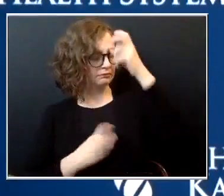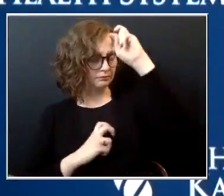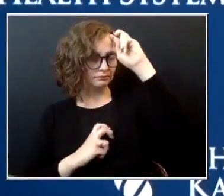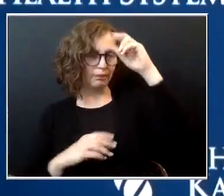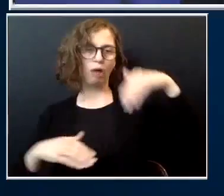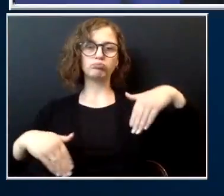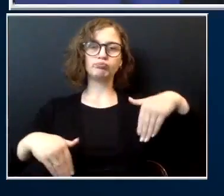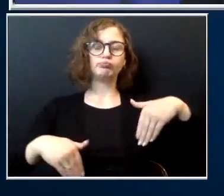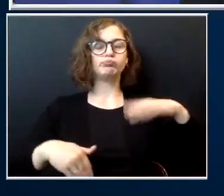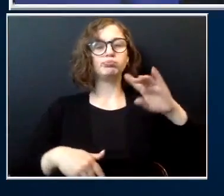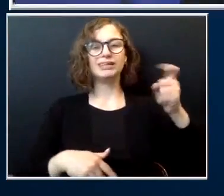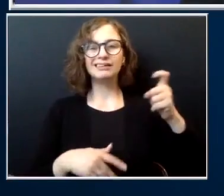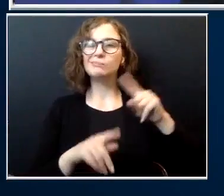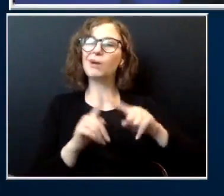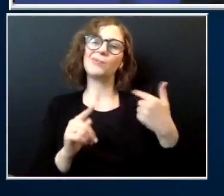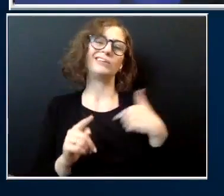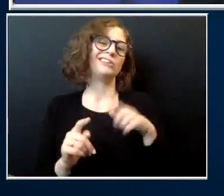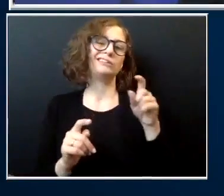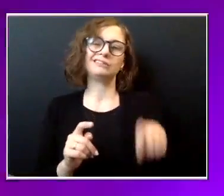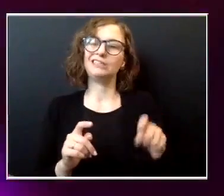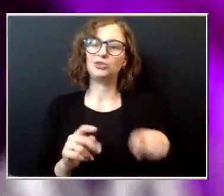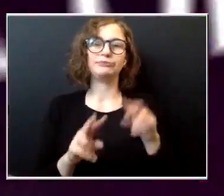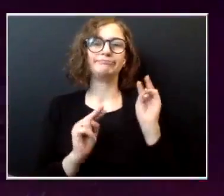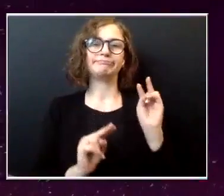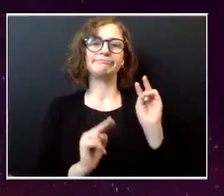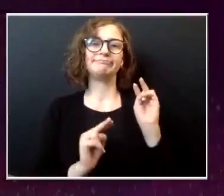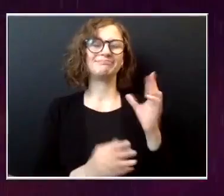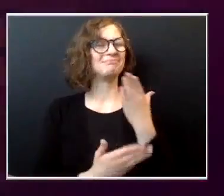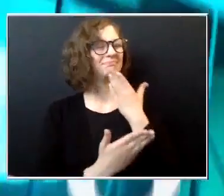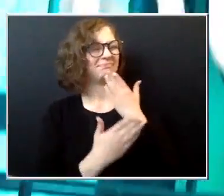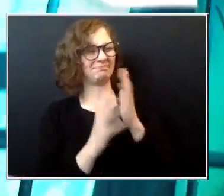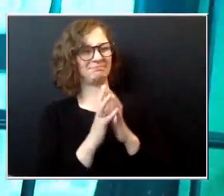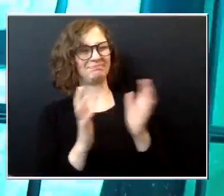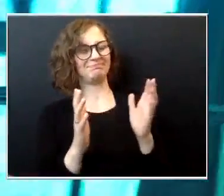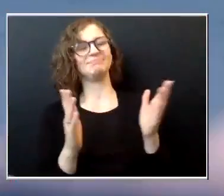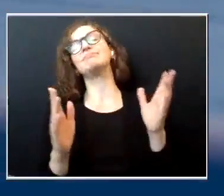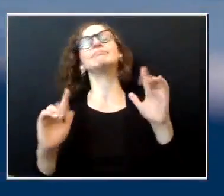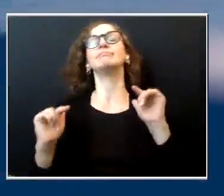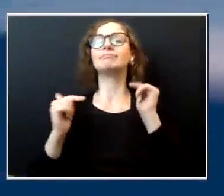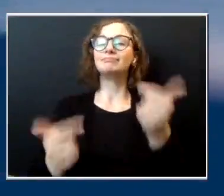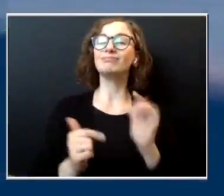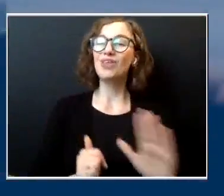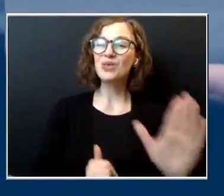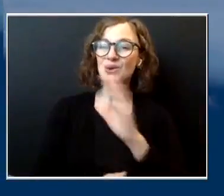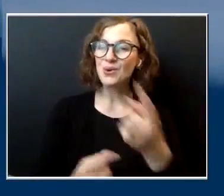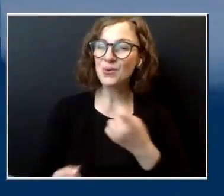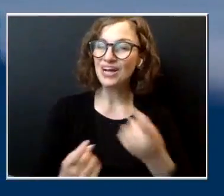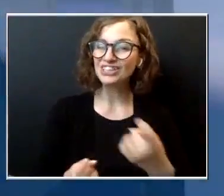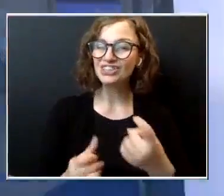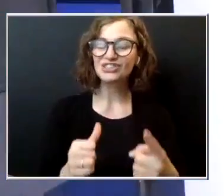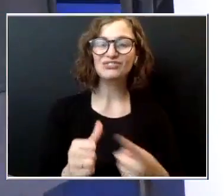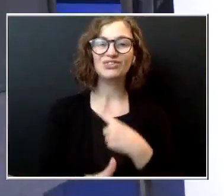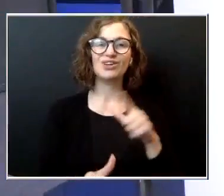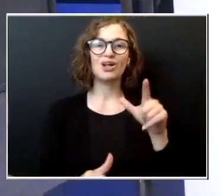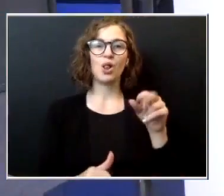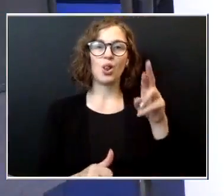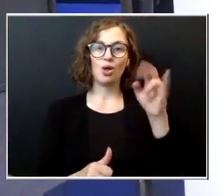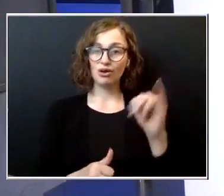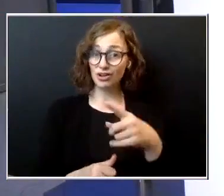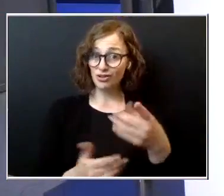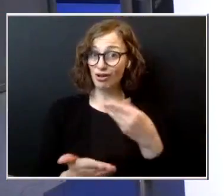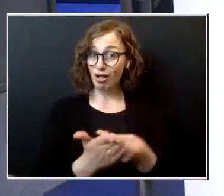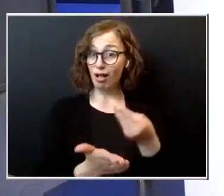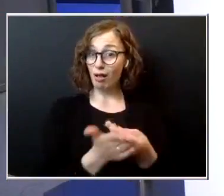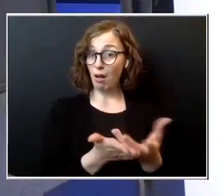monitor. Hawk, thanks so much. Yeah. Let's get to some questions from our viewers this morning. First one is Lori making money off the idea, or do you